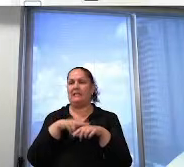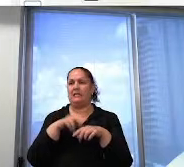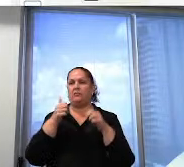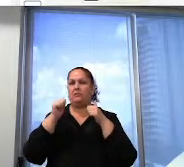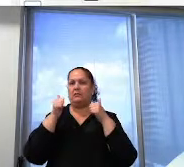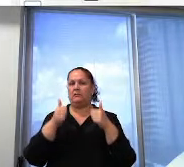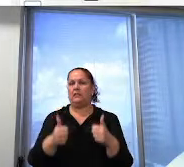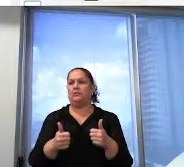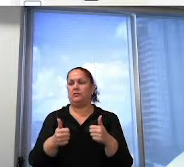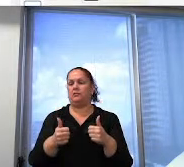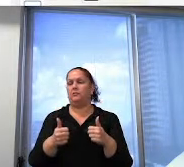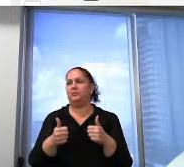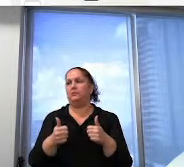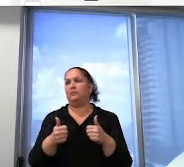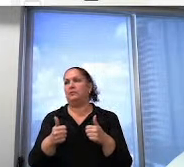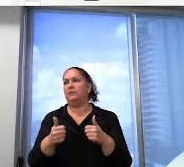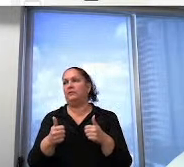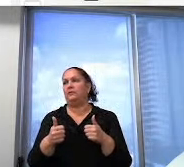5% actual degradation.